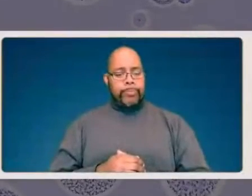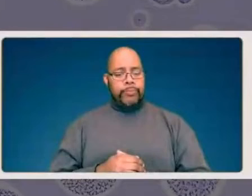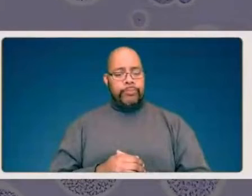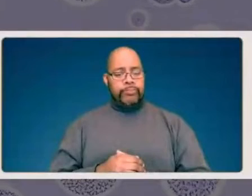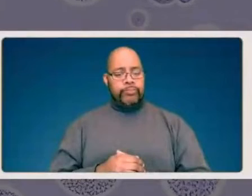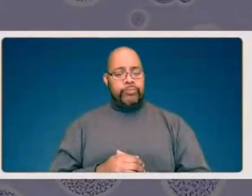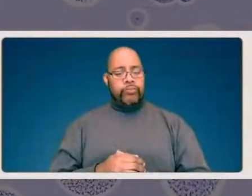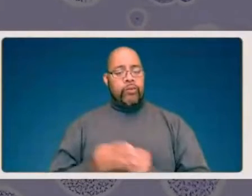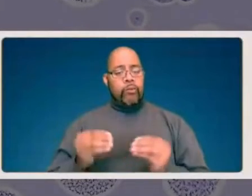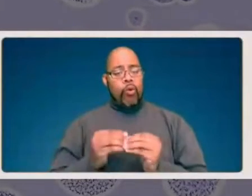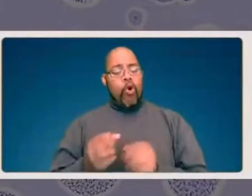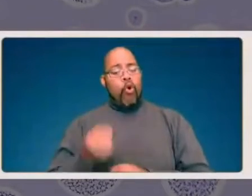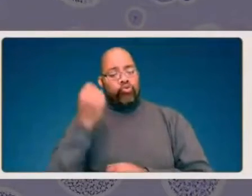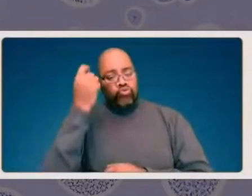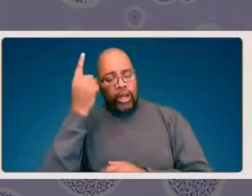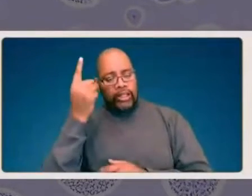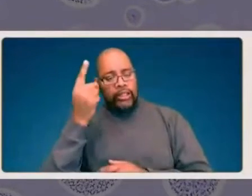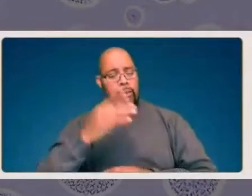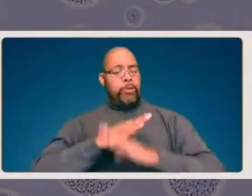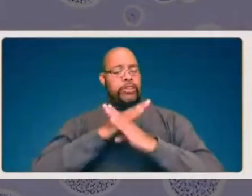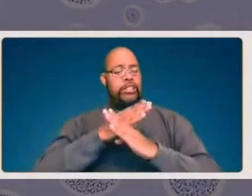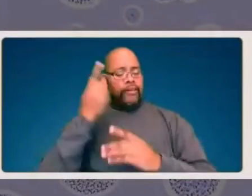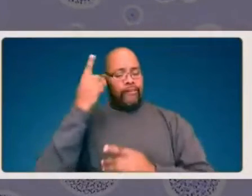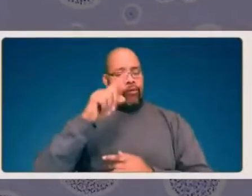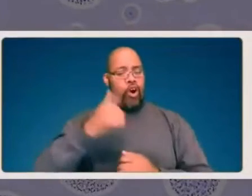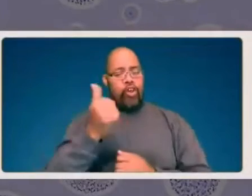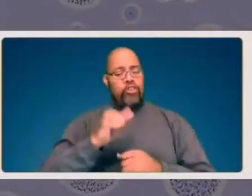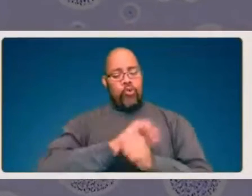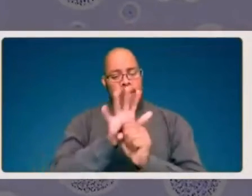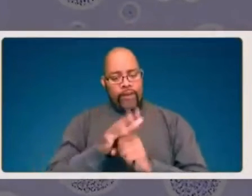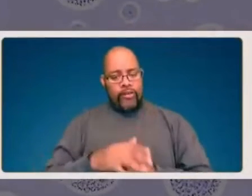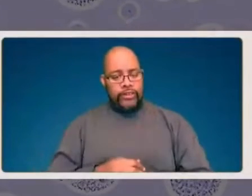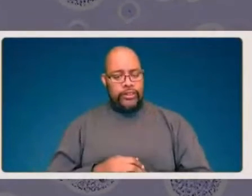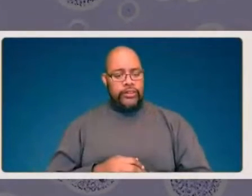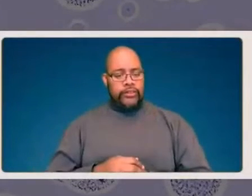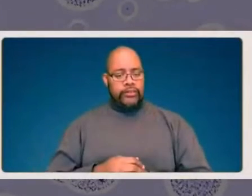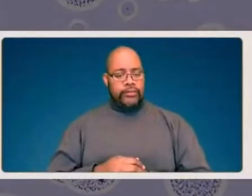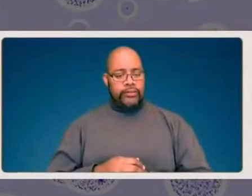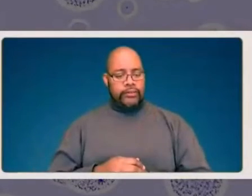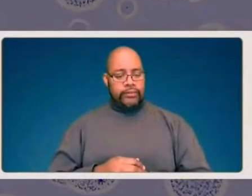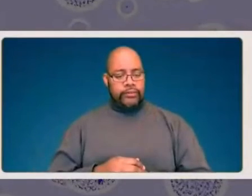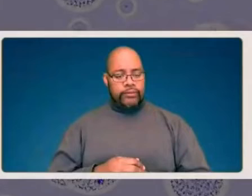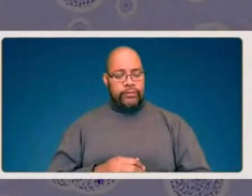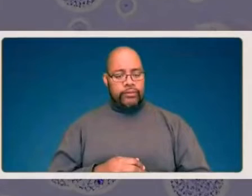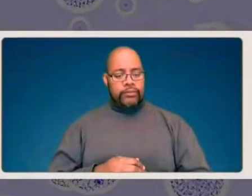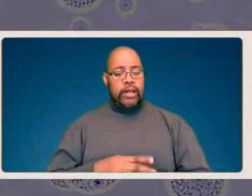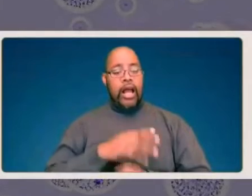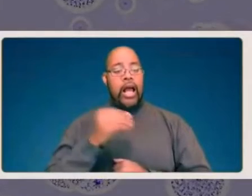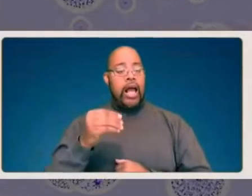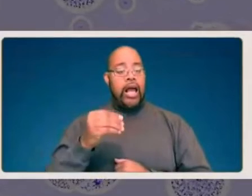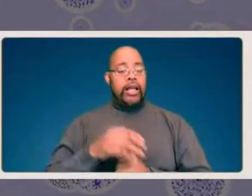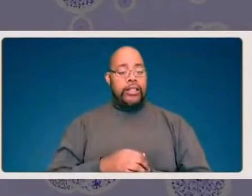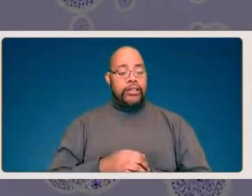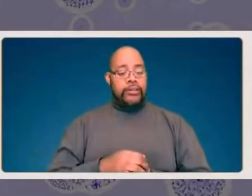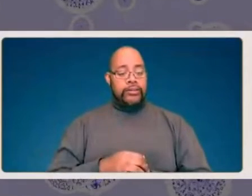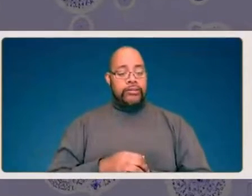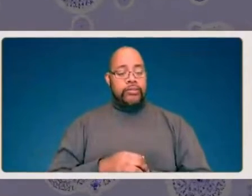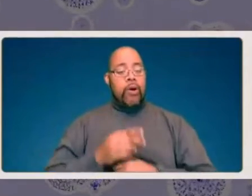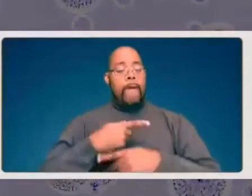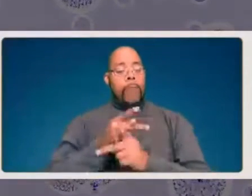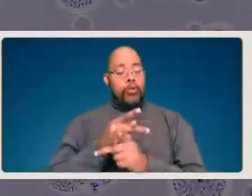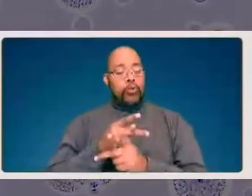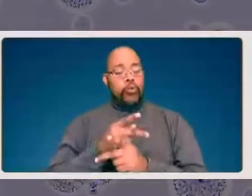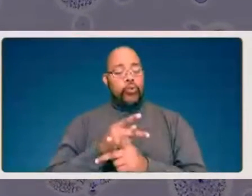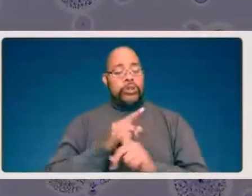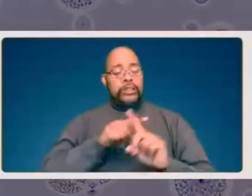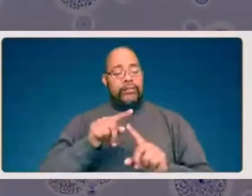in further understanding correlate of protection in other coronaviruses. And lastly, to